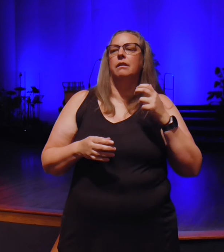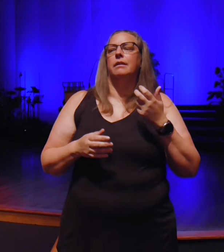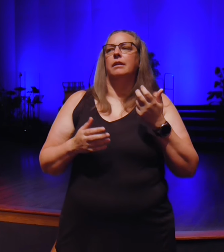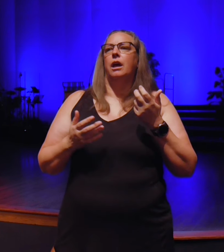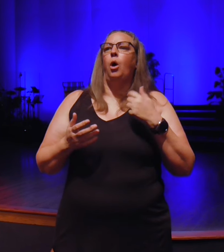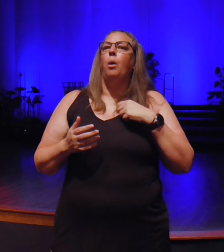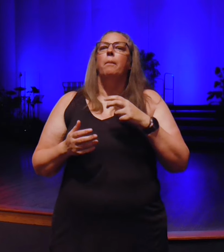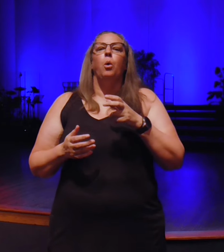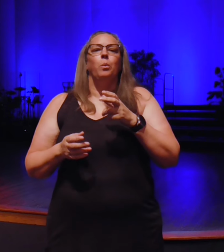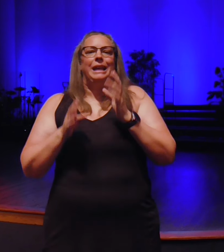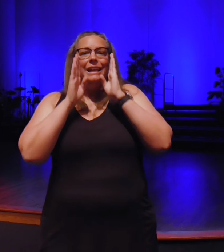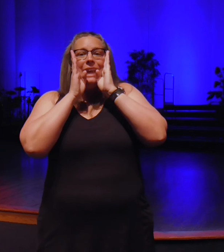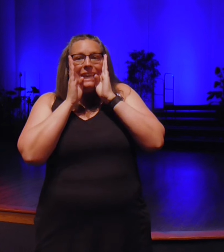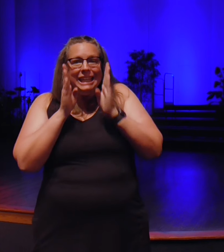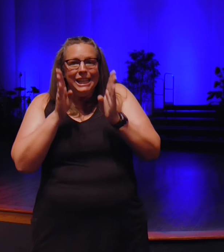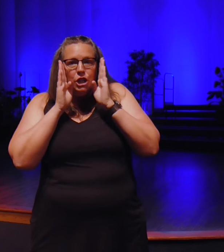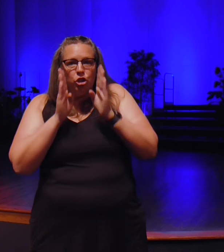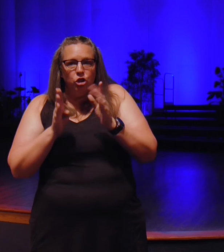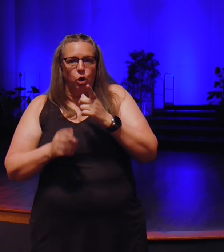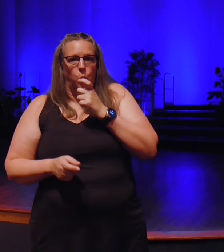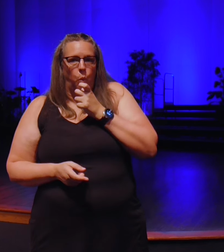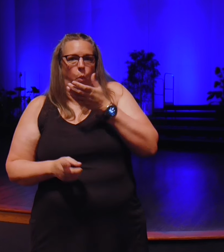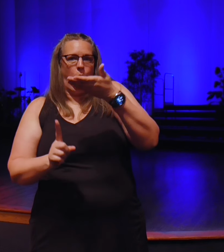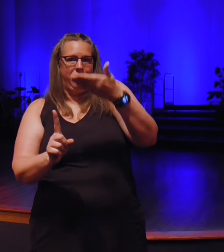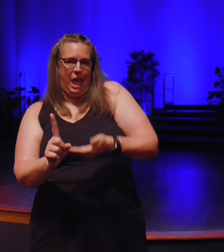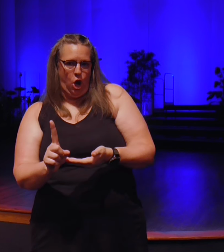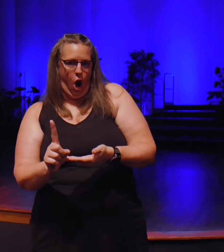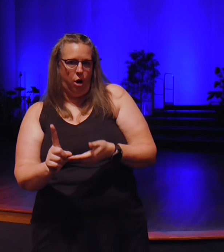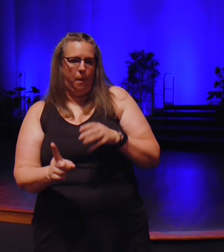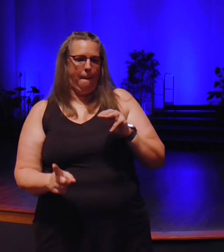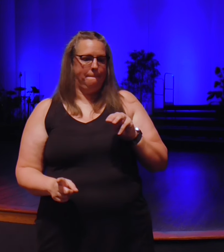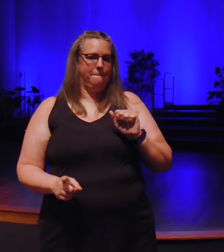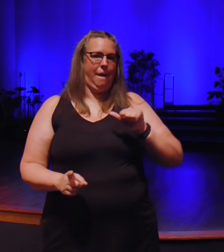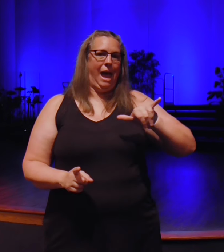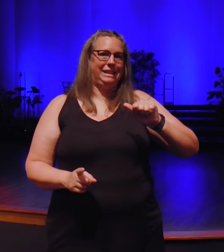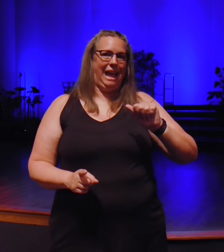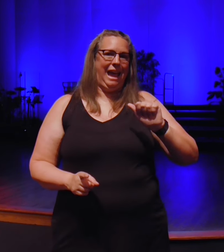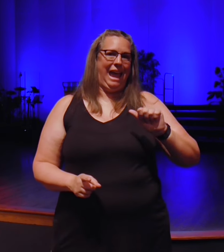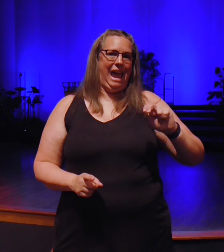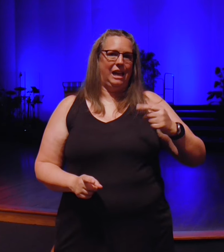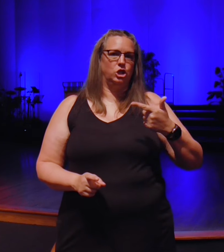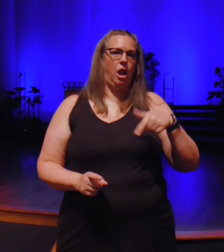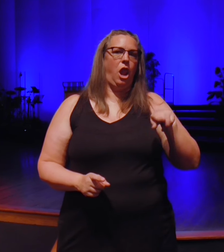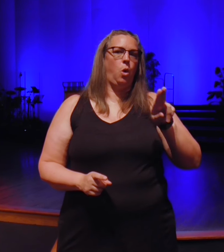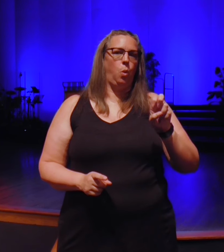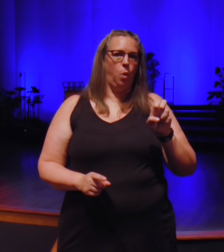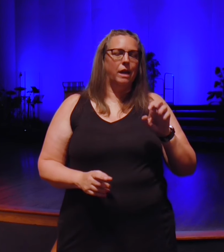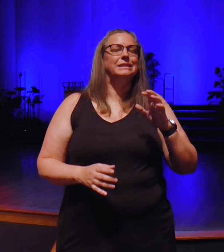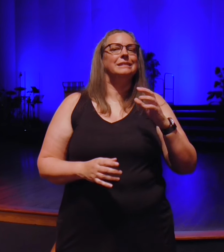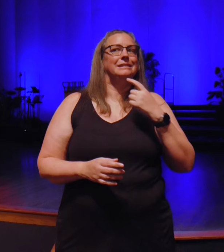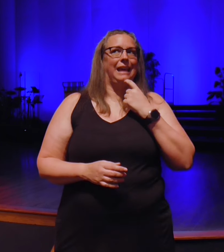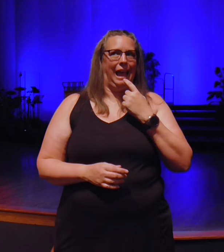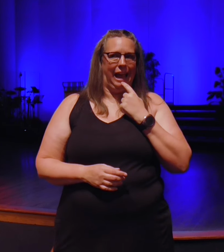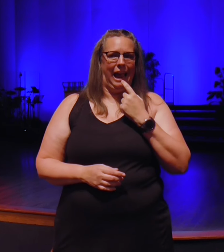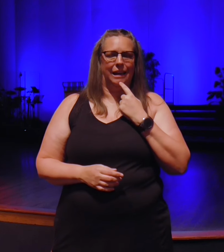hear who they are. What did Maya Angelou said? You won't remember anything